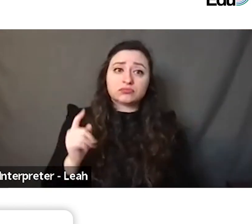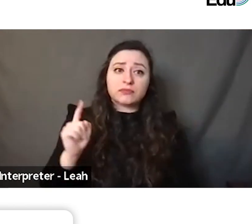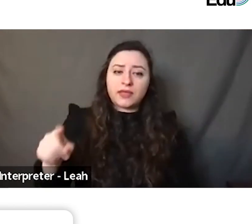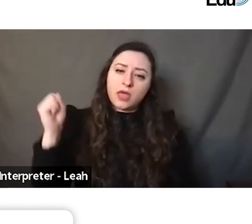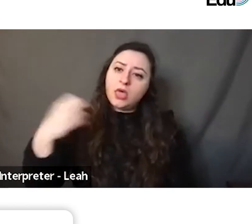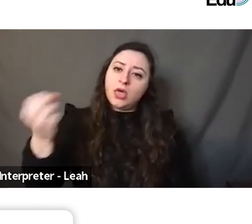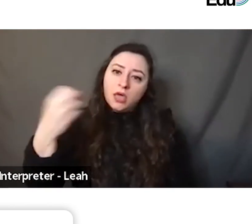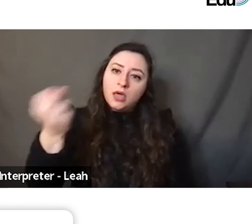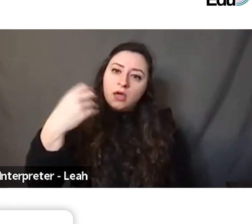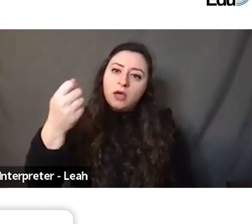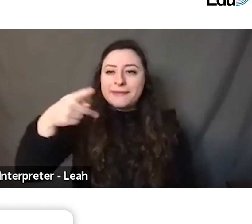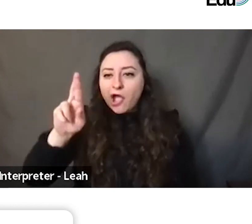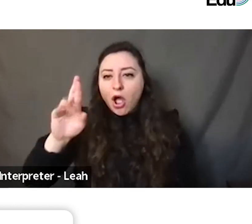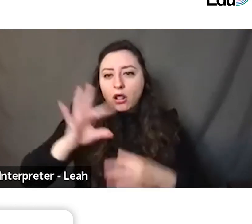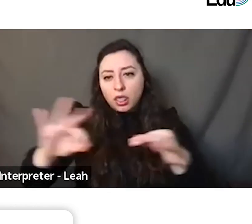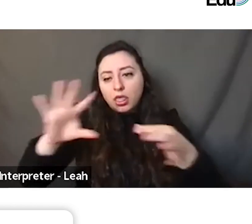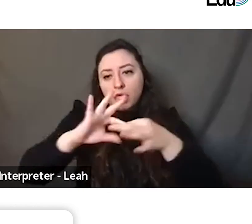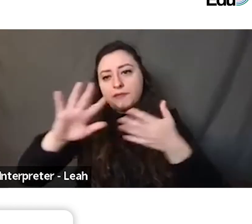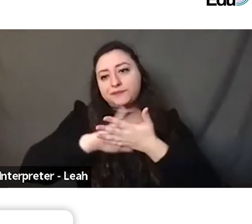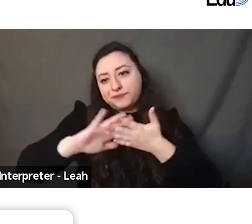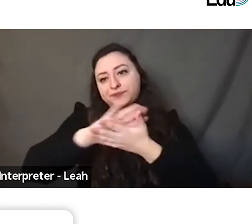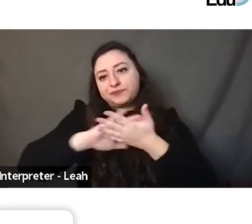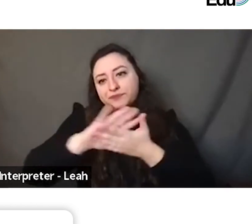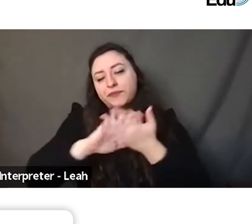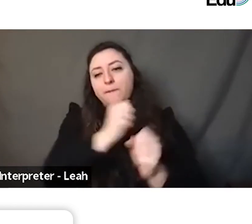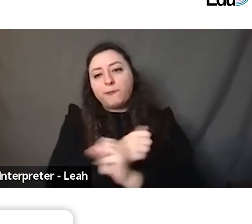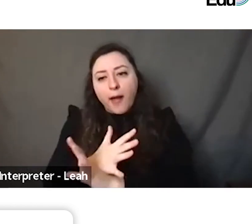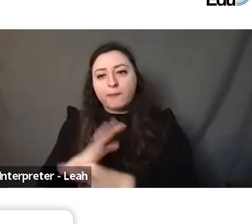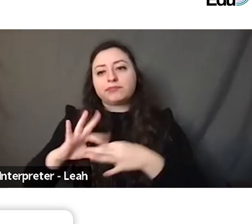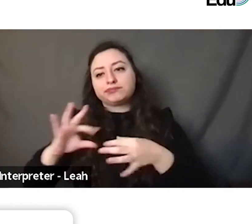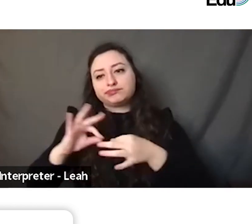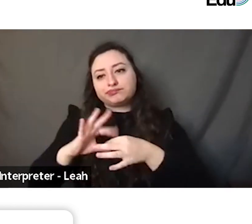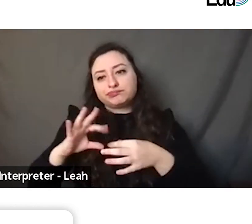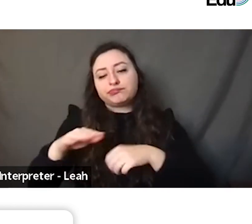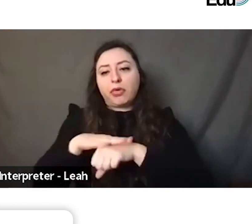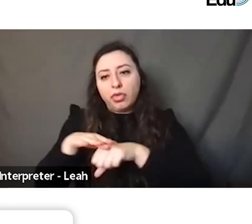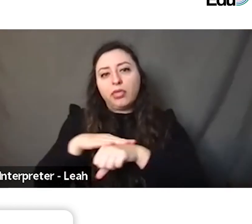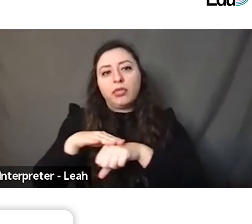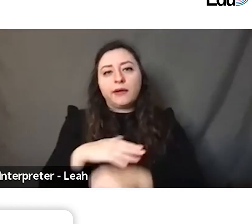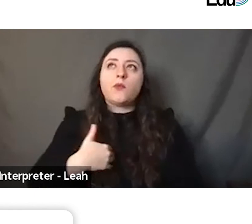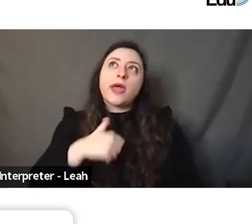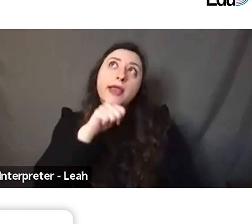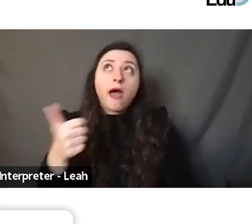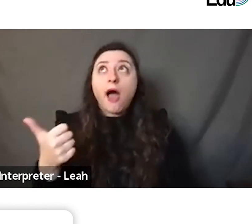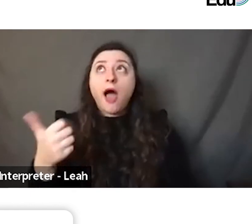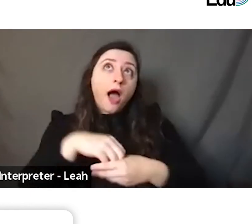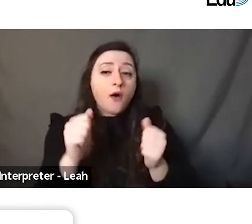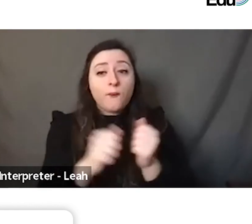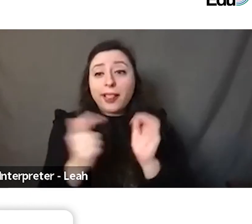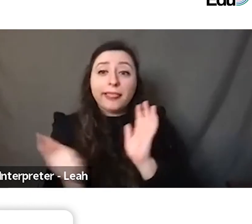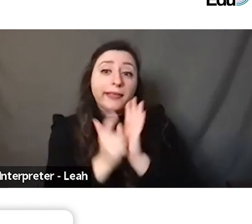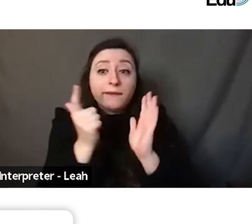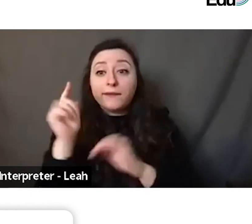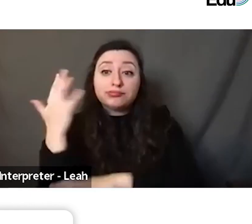at us, you know, PR sentences that they had pre-prepared, like there's no, you know, we don't engage in illegal deforestation and all of these things